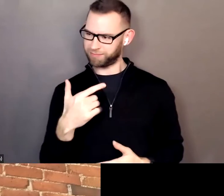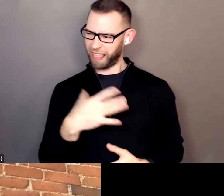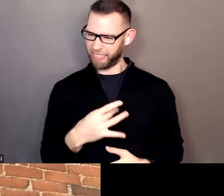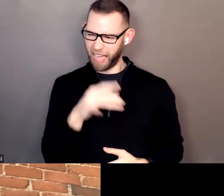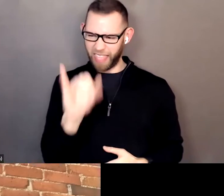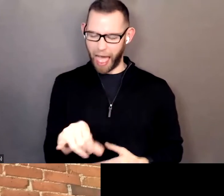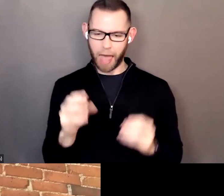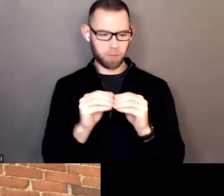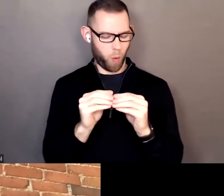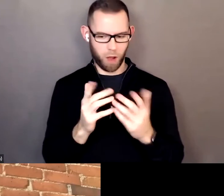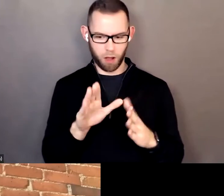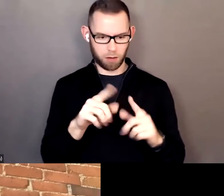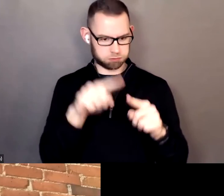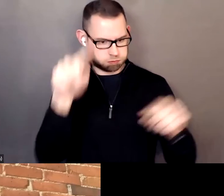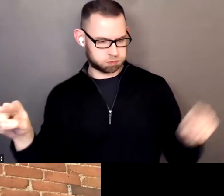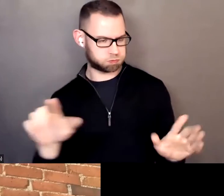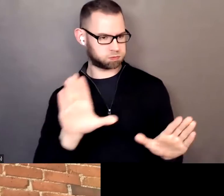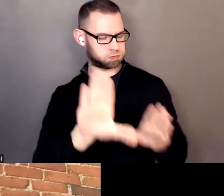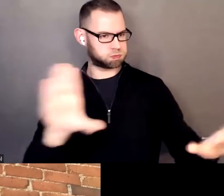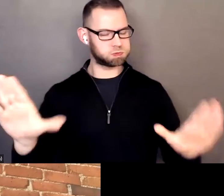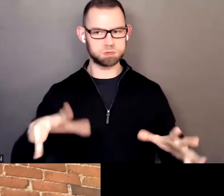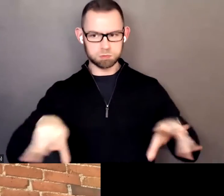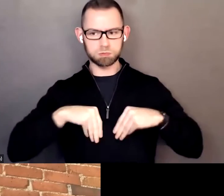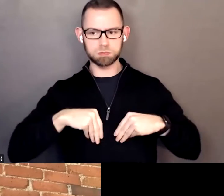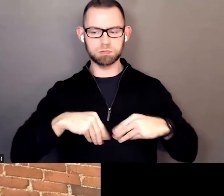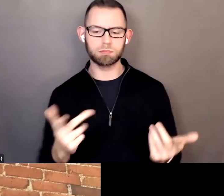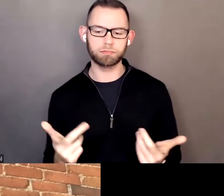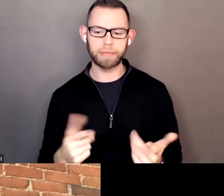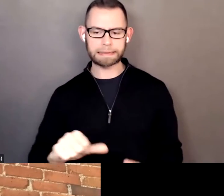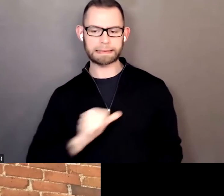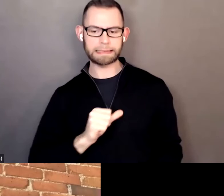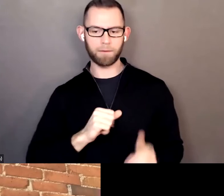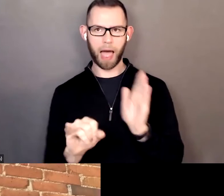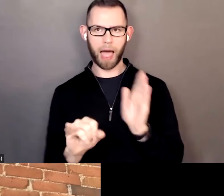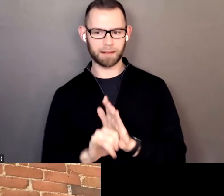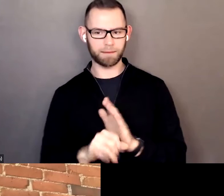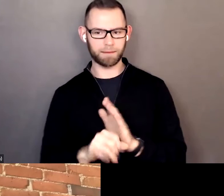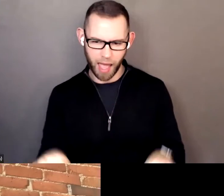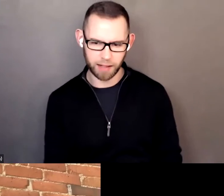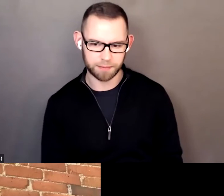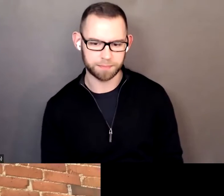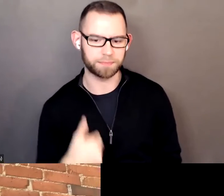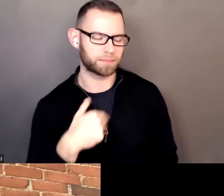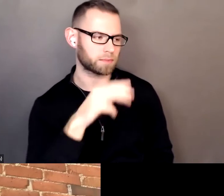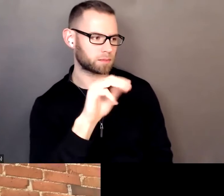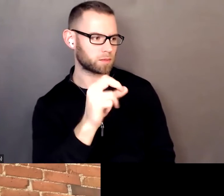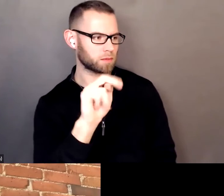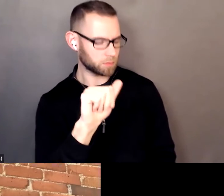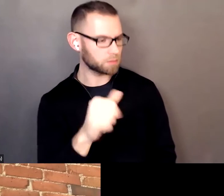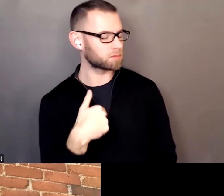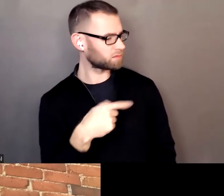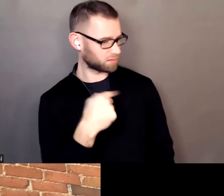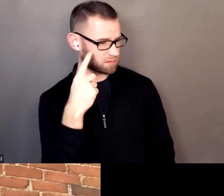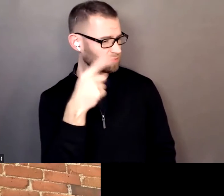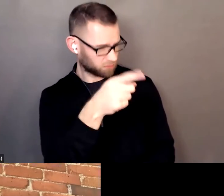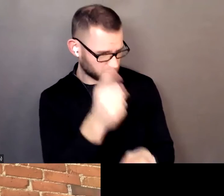for all of those ways to identify, to self-identify in the community. I think you're absolutely correct. I think one of the most important